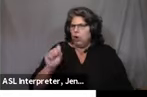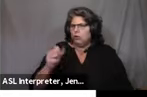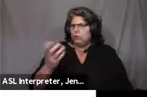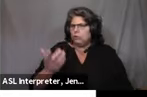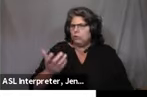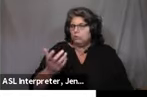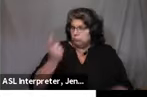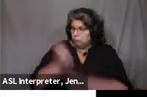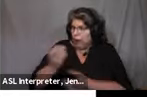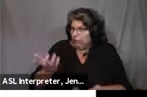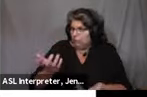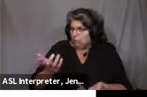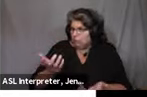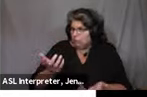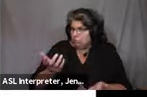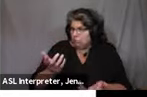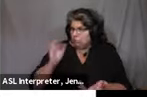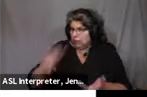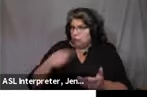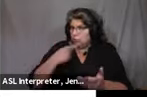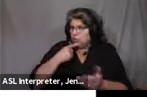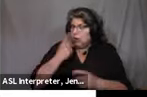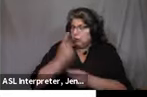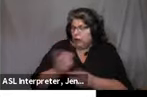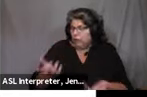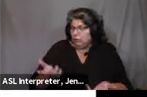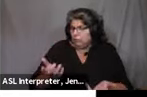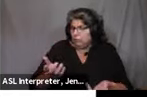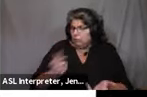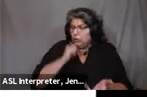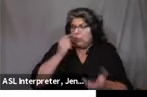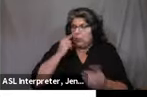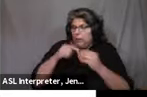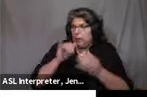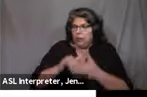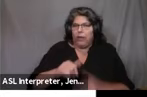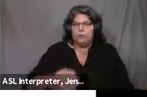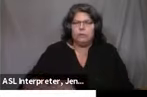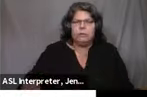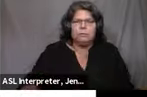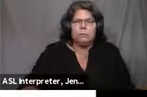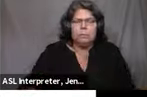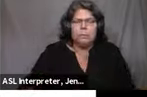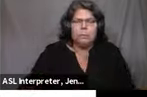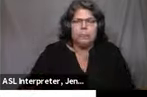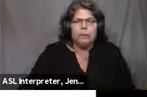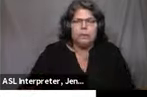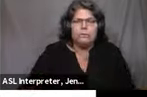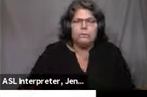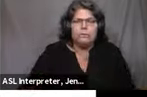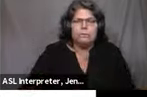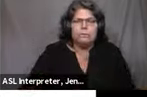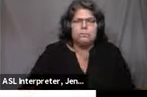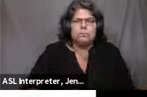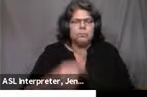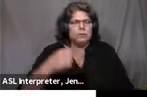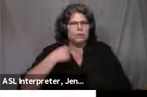Is that right? You've just ended it right there? This is Stephen.